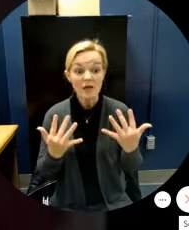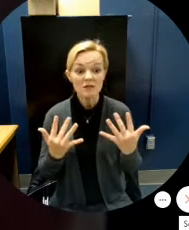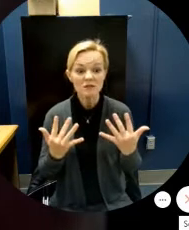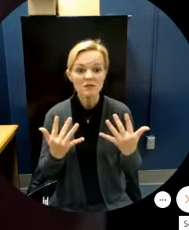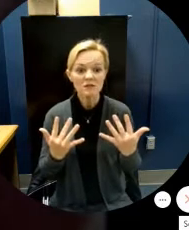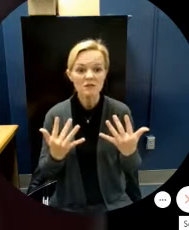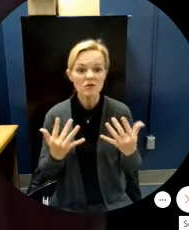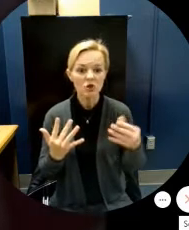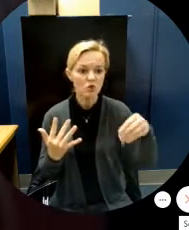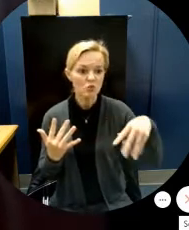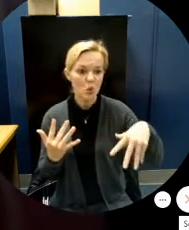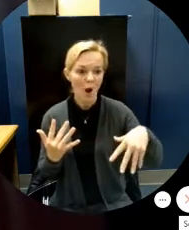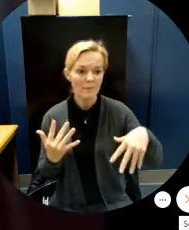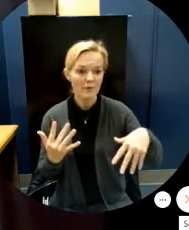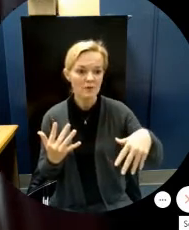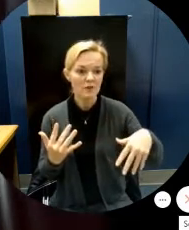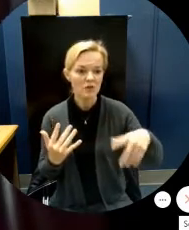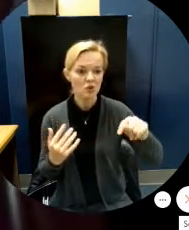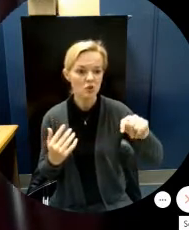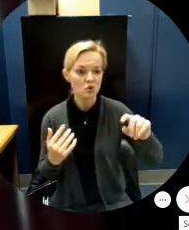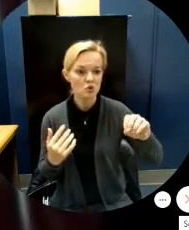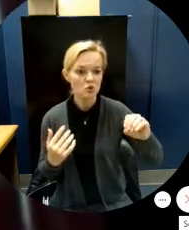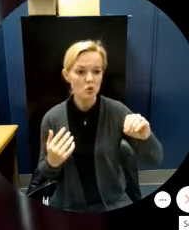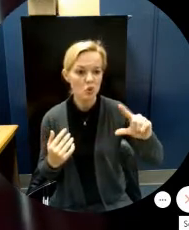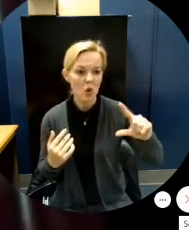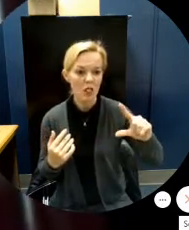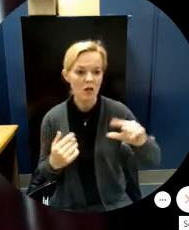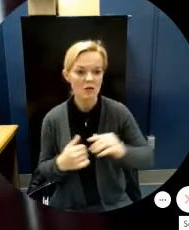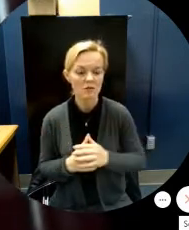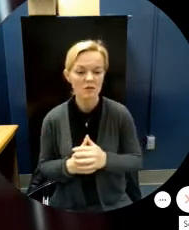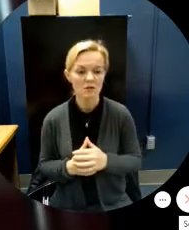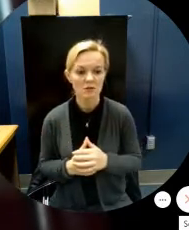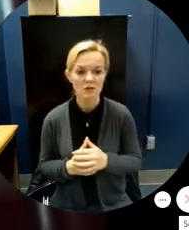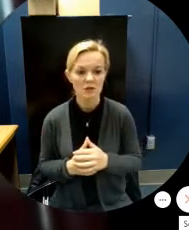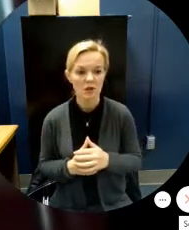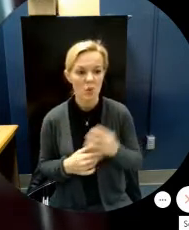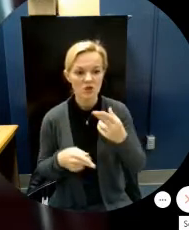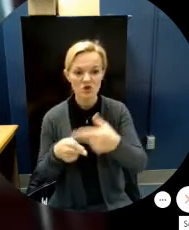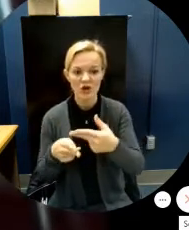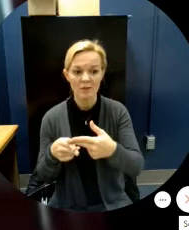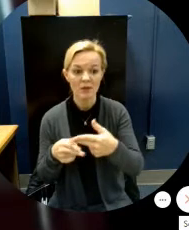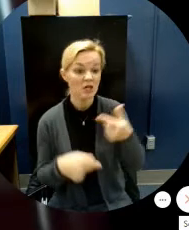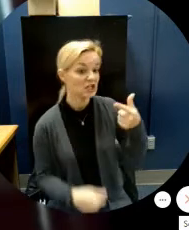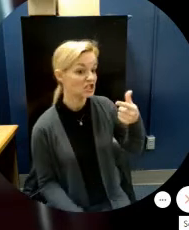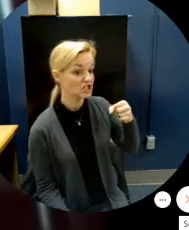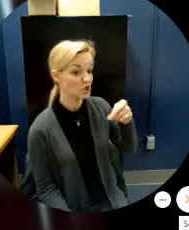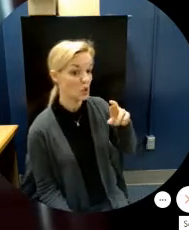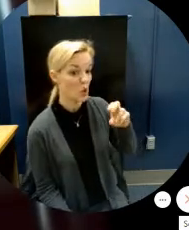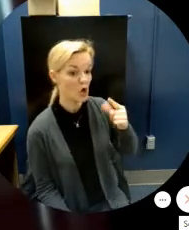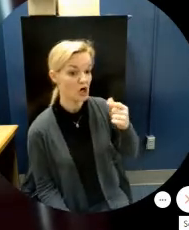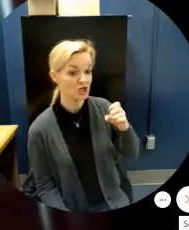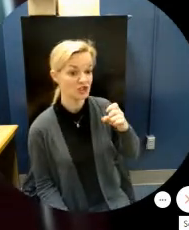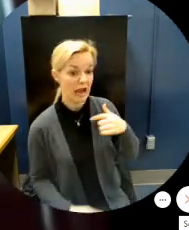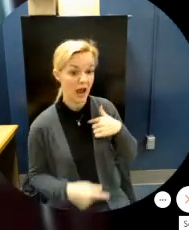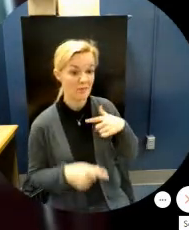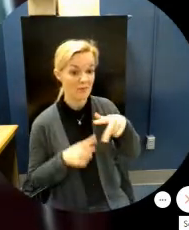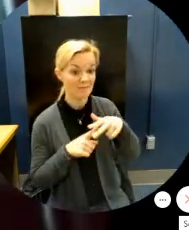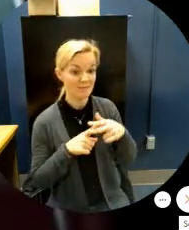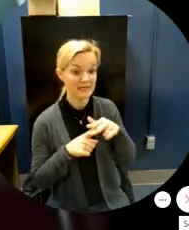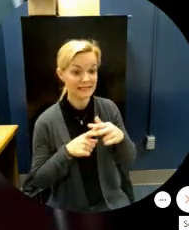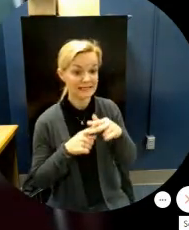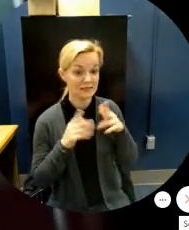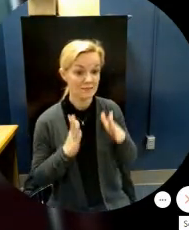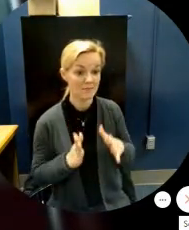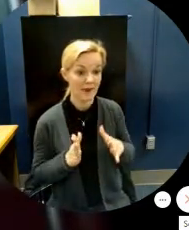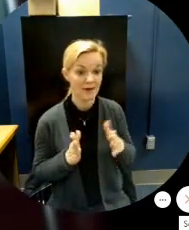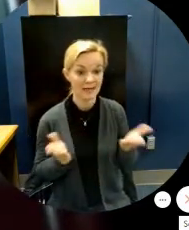Stop the rain. What's your name? George Henry. George, what you doing here? I'm a maintenance man here. Lift up your shirt. I'll show you your belt